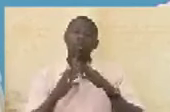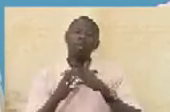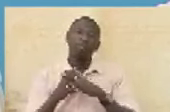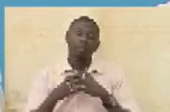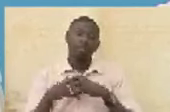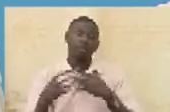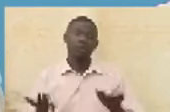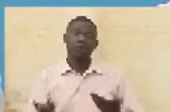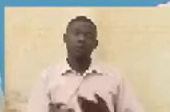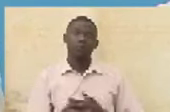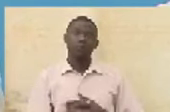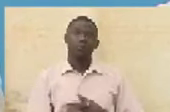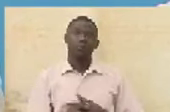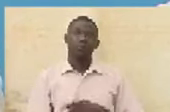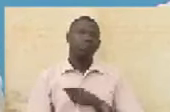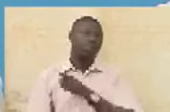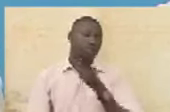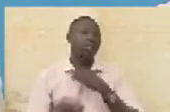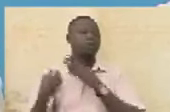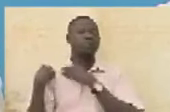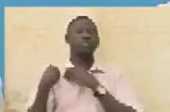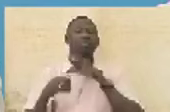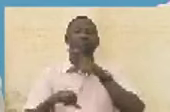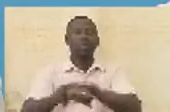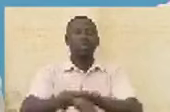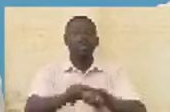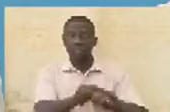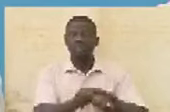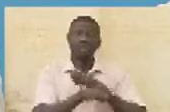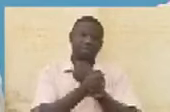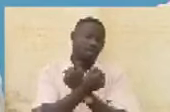The soldiers were responsible for catching the people.